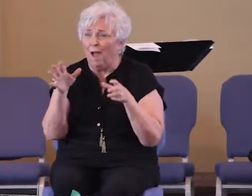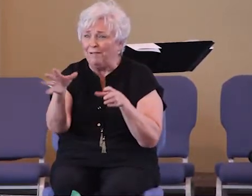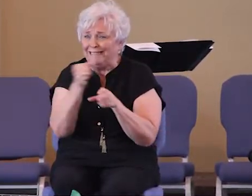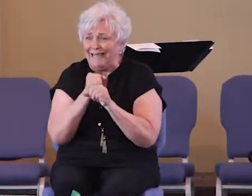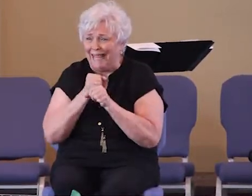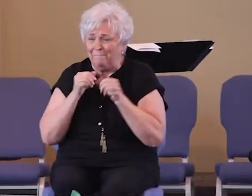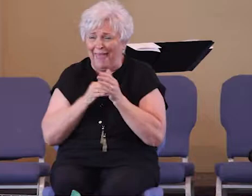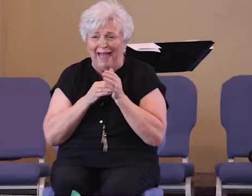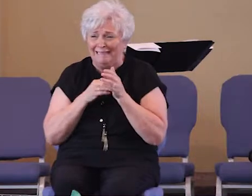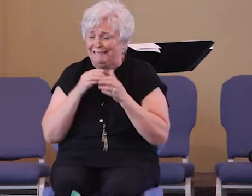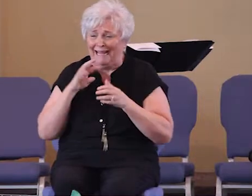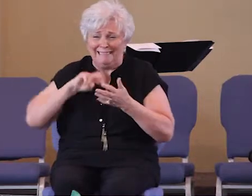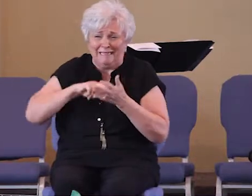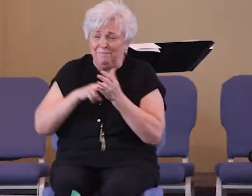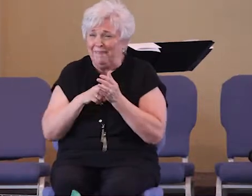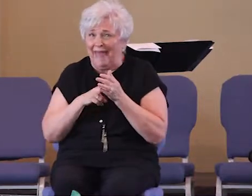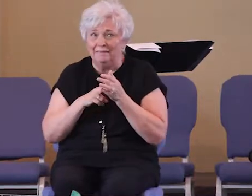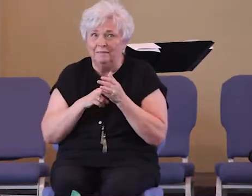Some of you got two hands up.